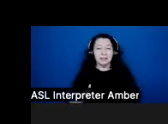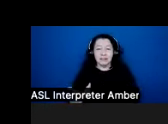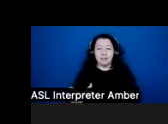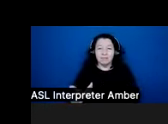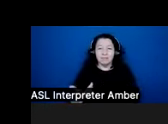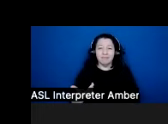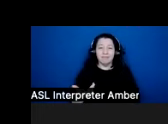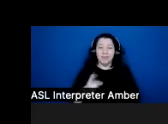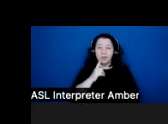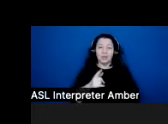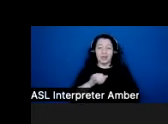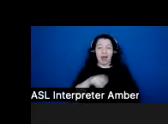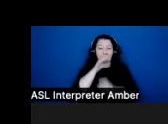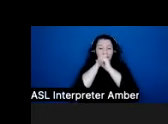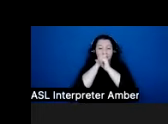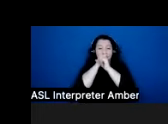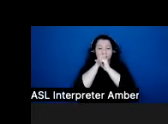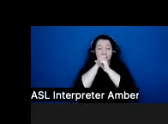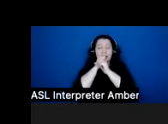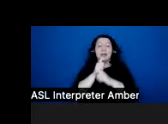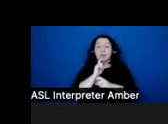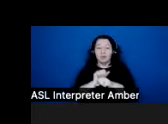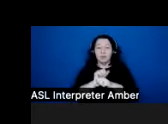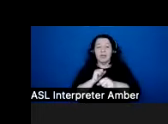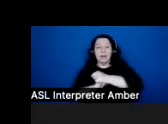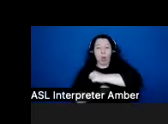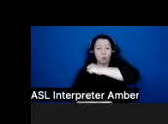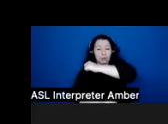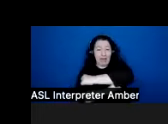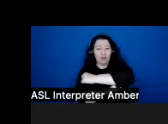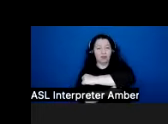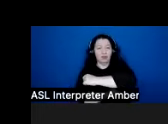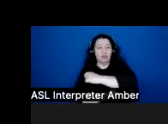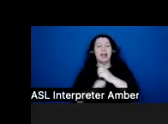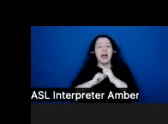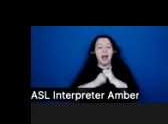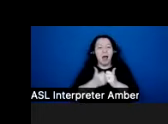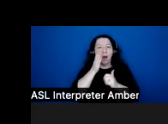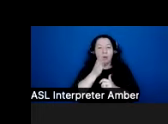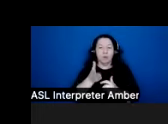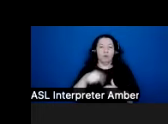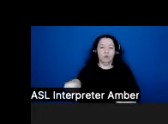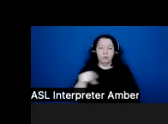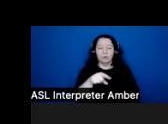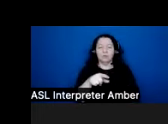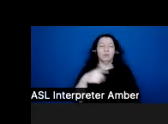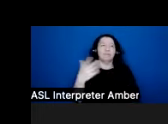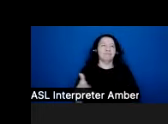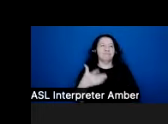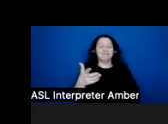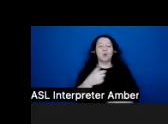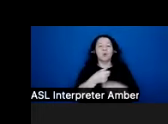the confidentiality is the foundation of how you're going to build